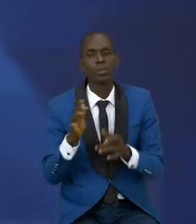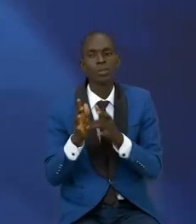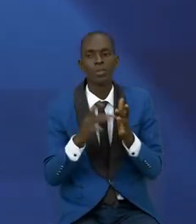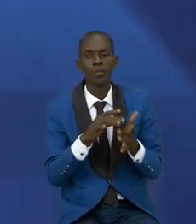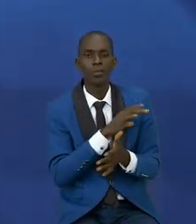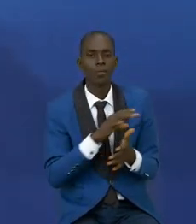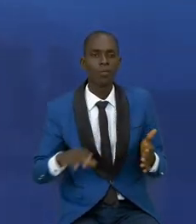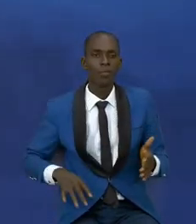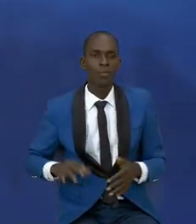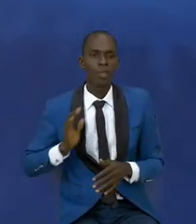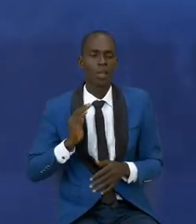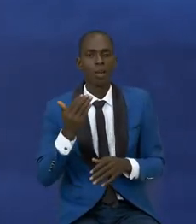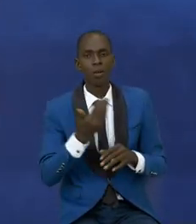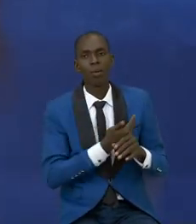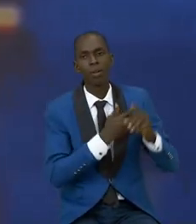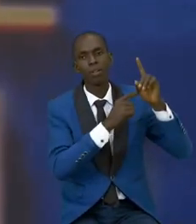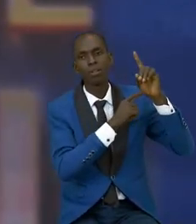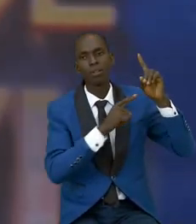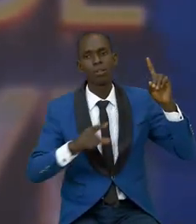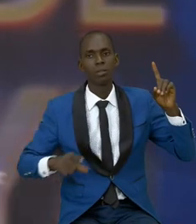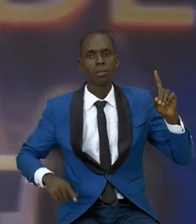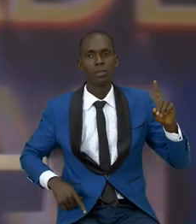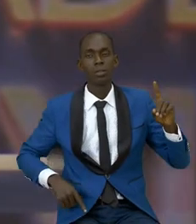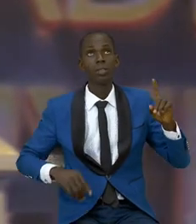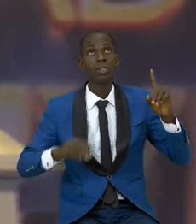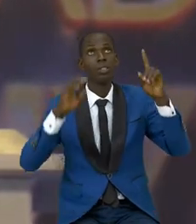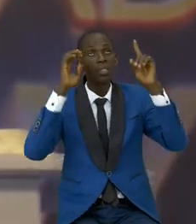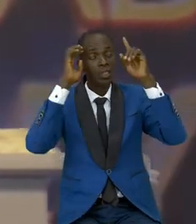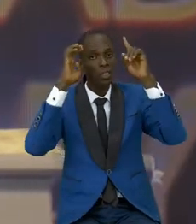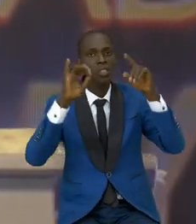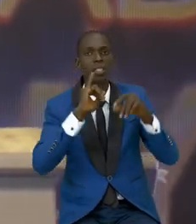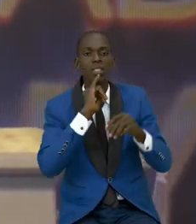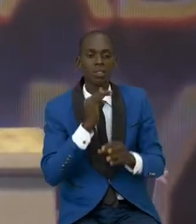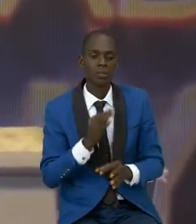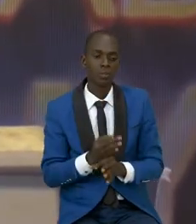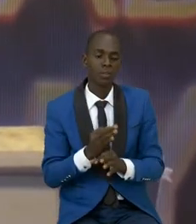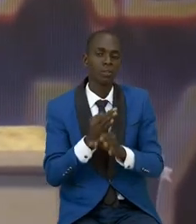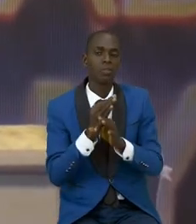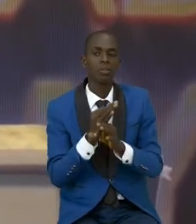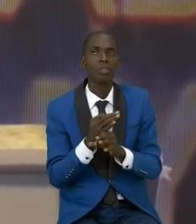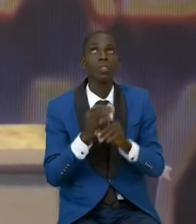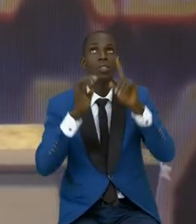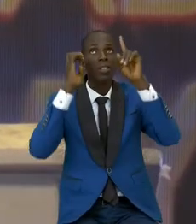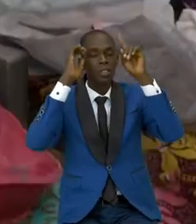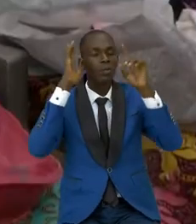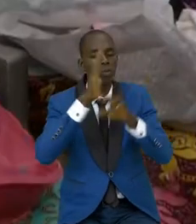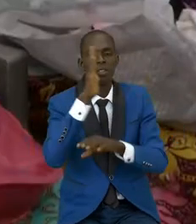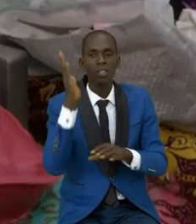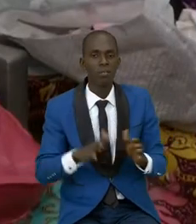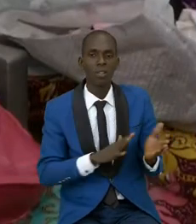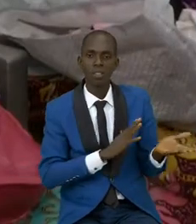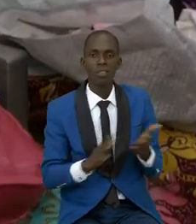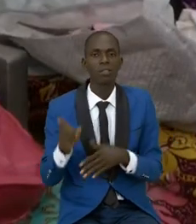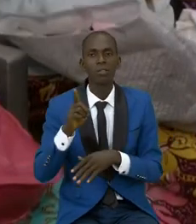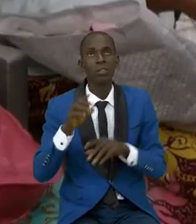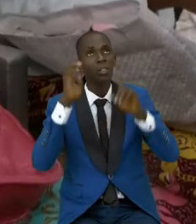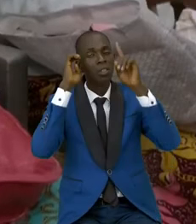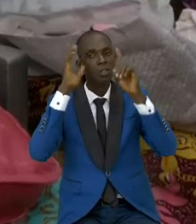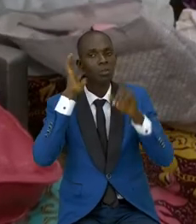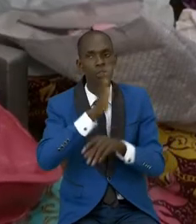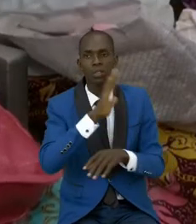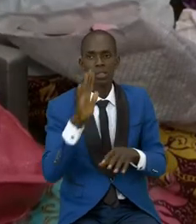our Lord. He is faithful. He will never leave you. He will never forsake